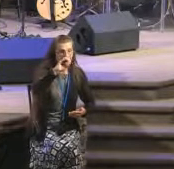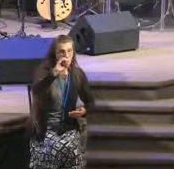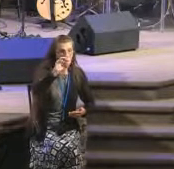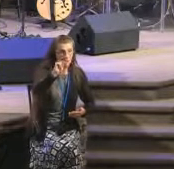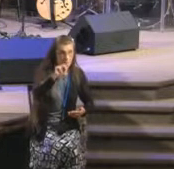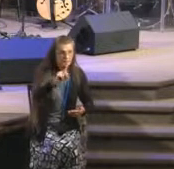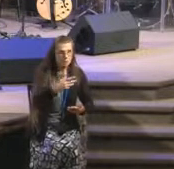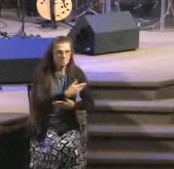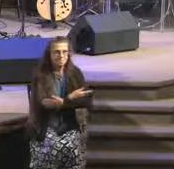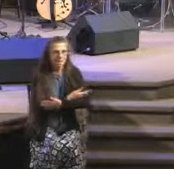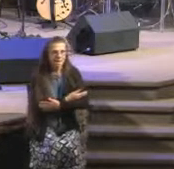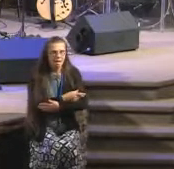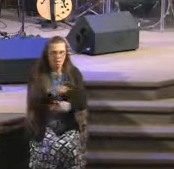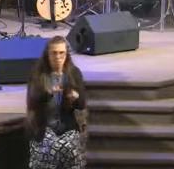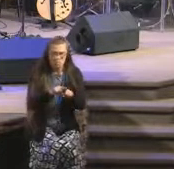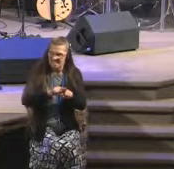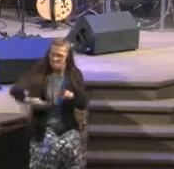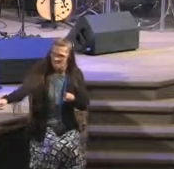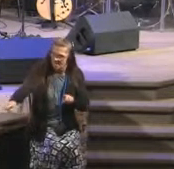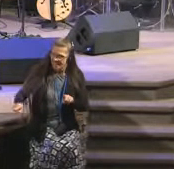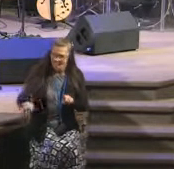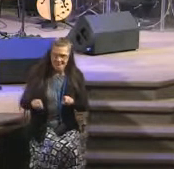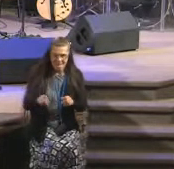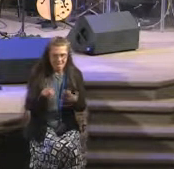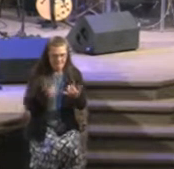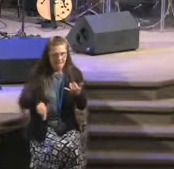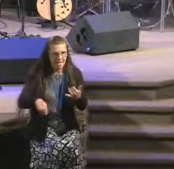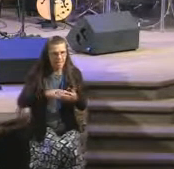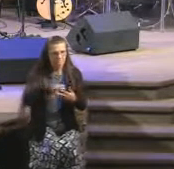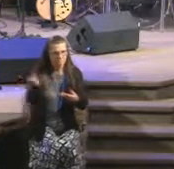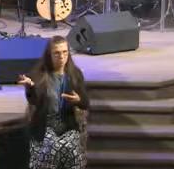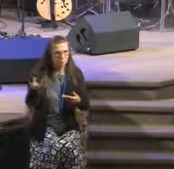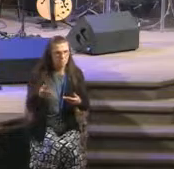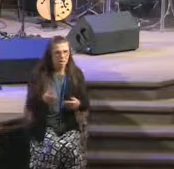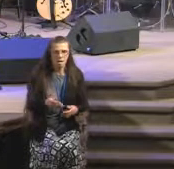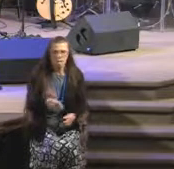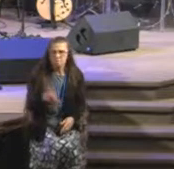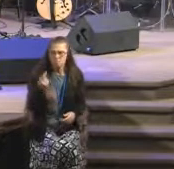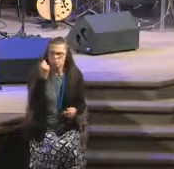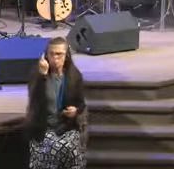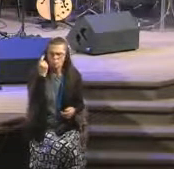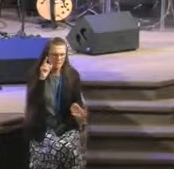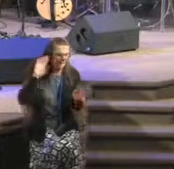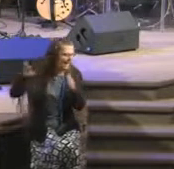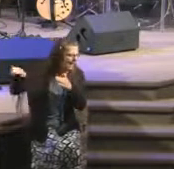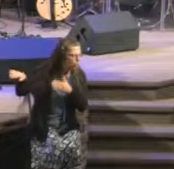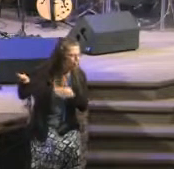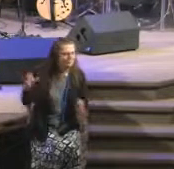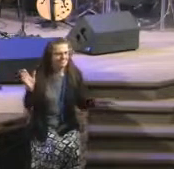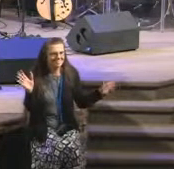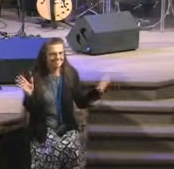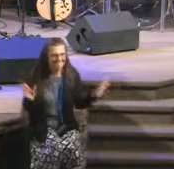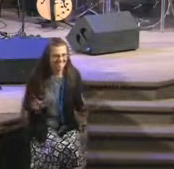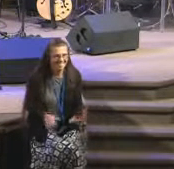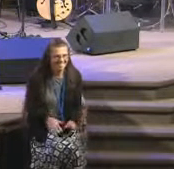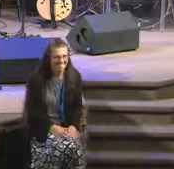2 out of 3 kids. And if we could ever get rid of that last one, we'll have adopted out all of it." Some of y'all get that later.